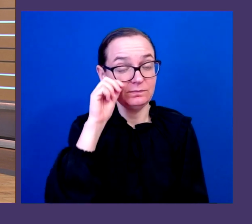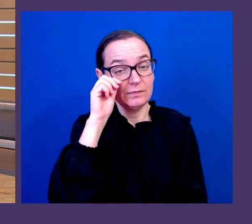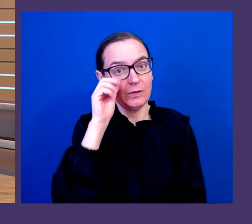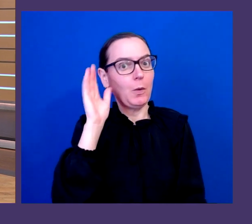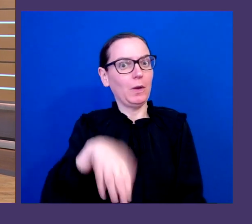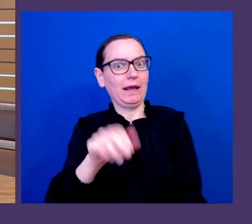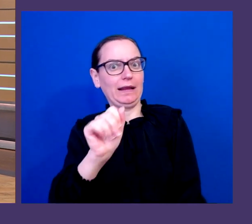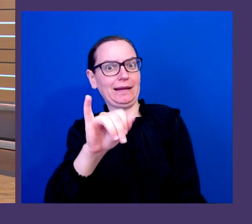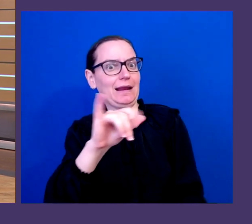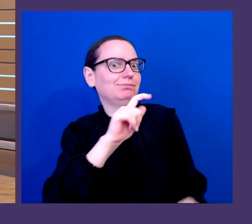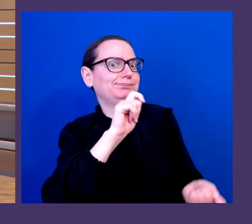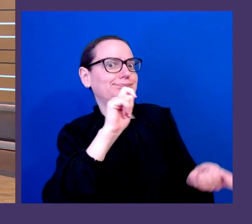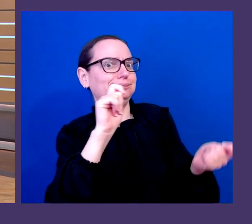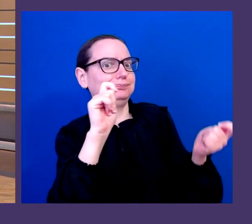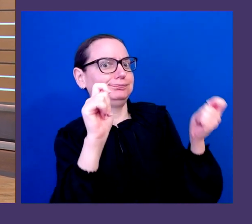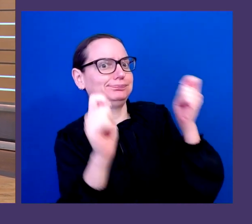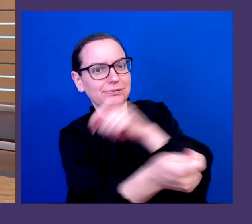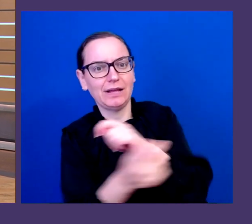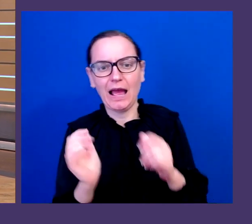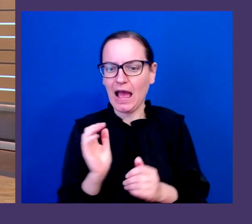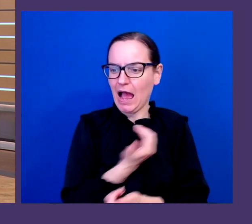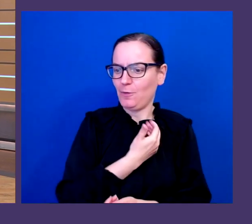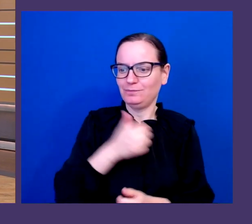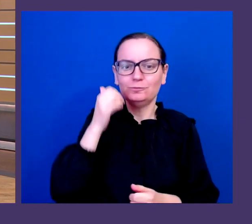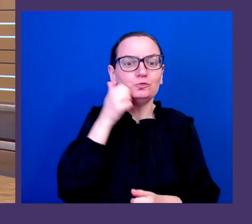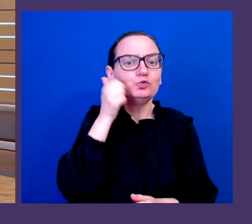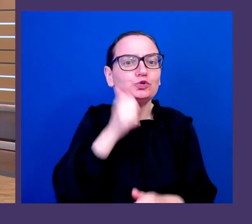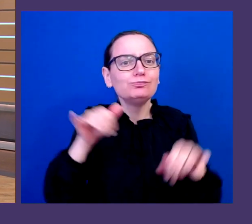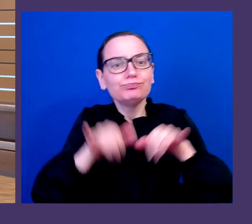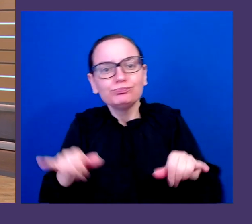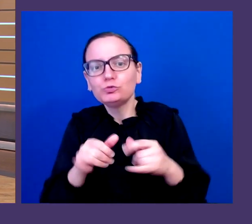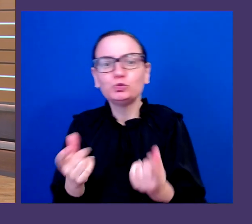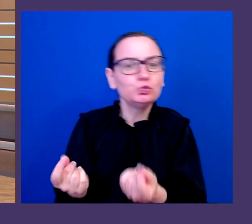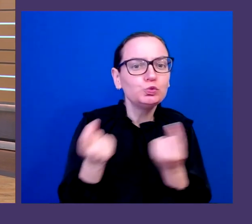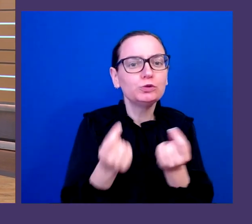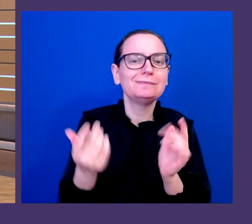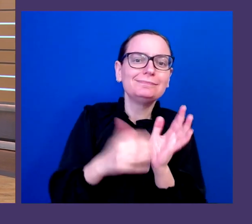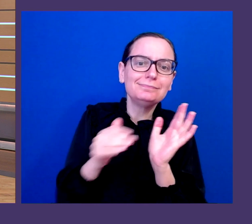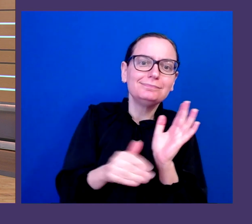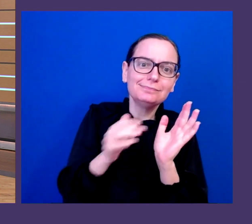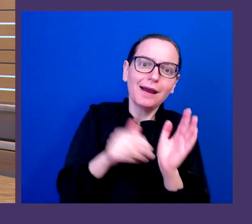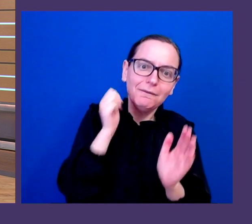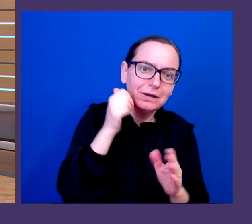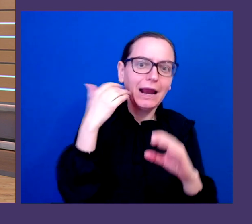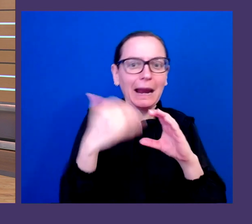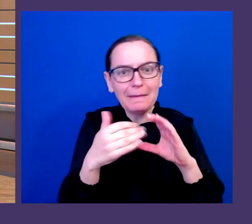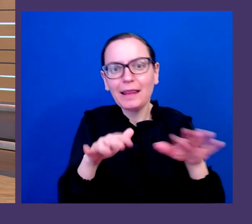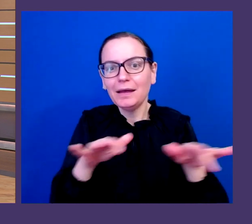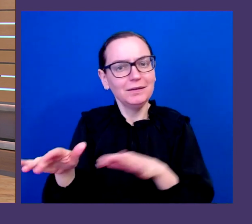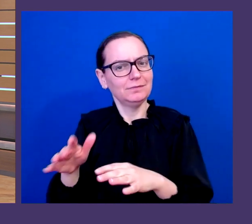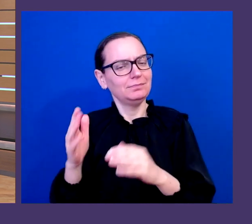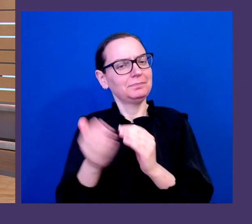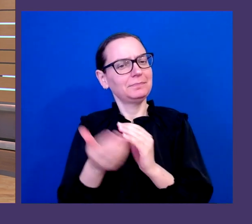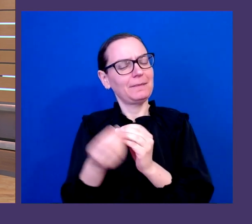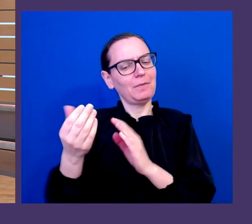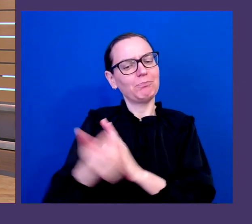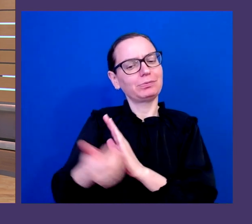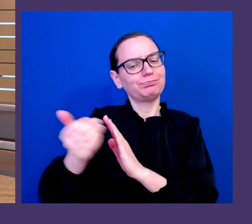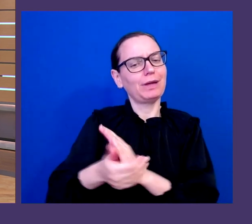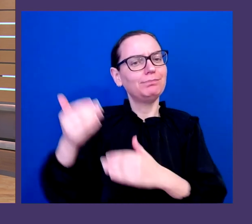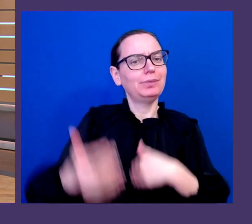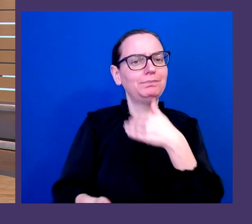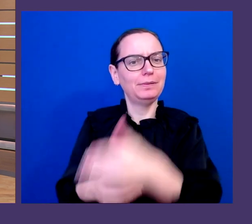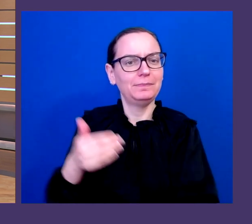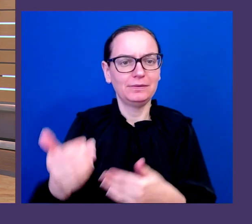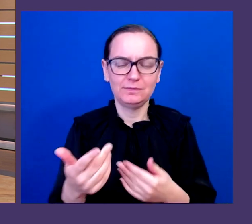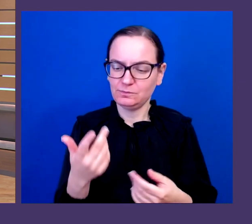up to focus on our most important and impactful work. We can only achieve this potential of AI by building